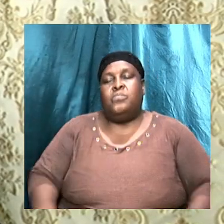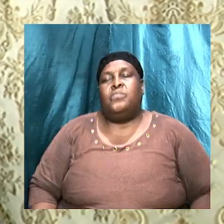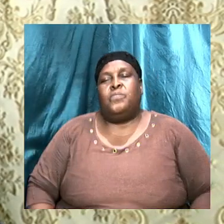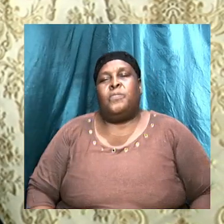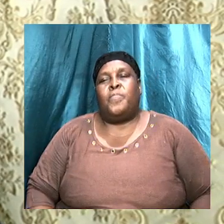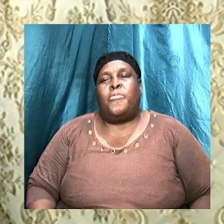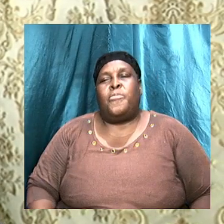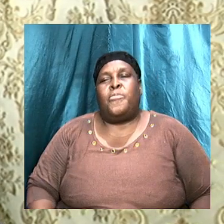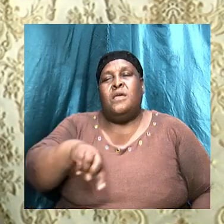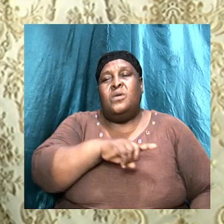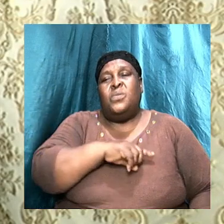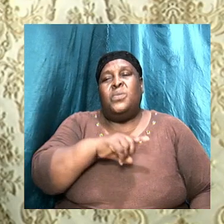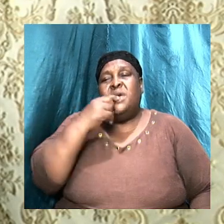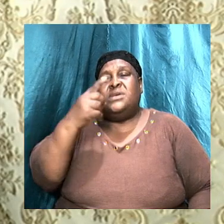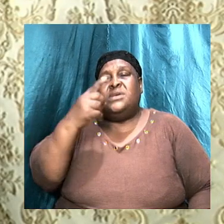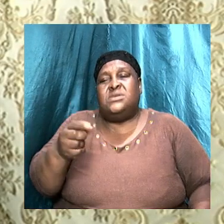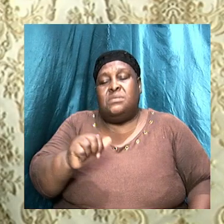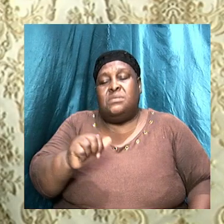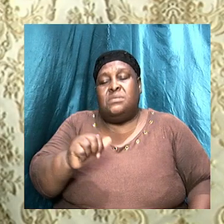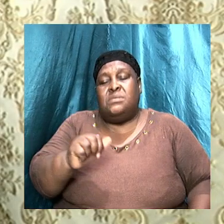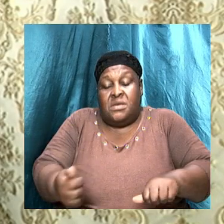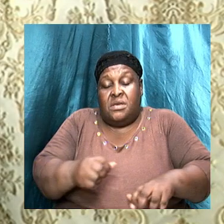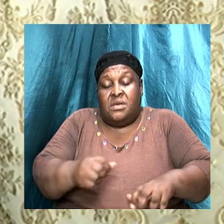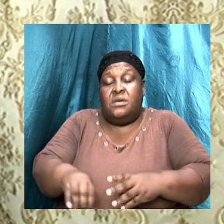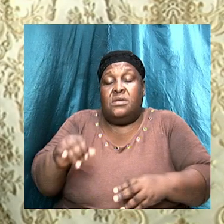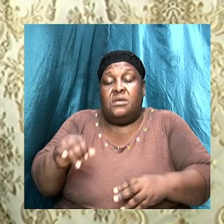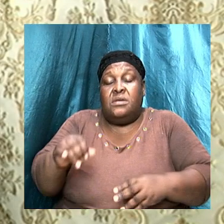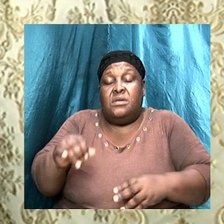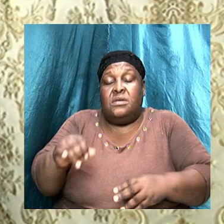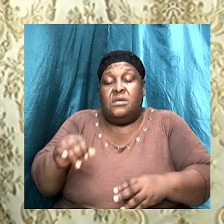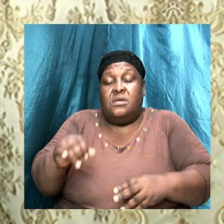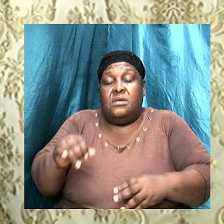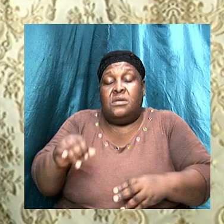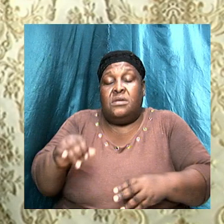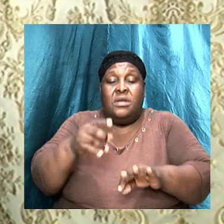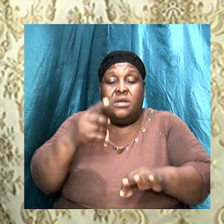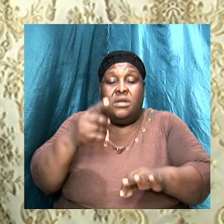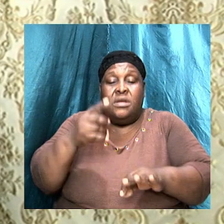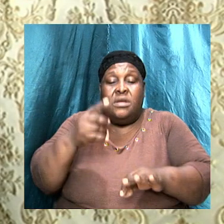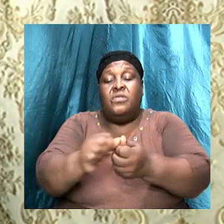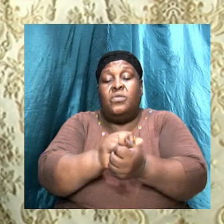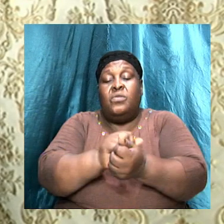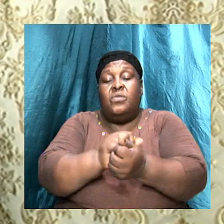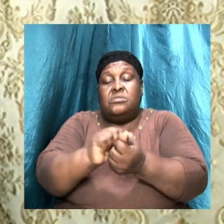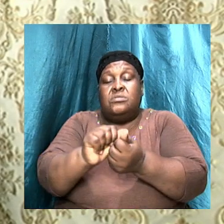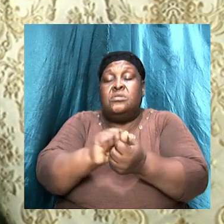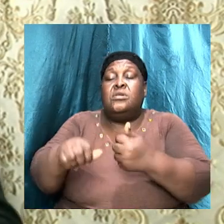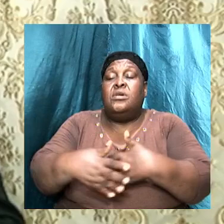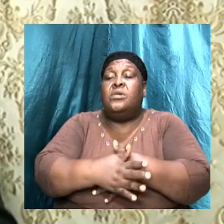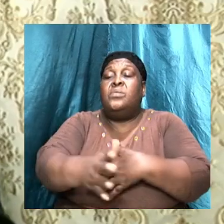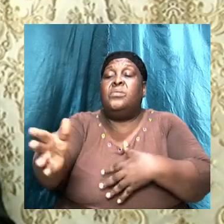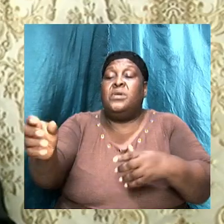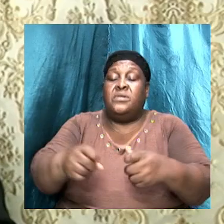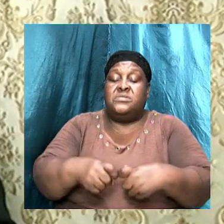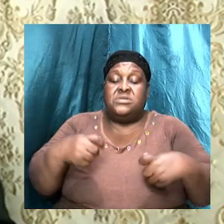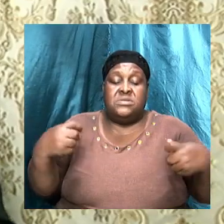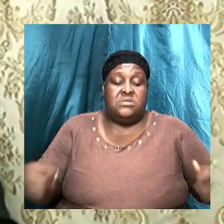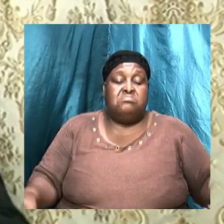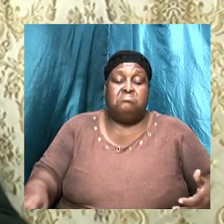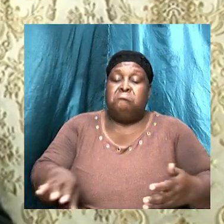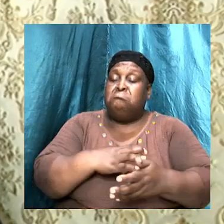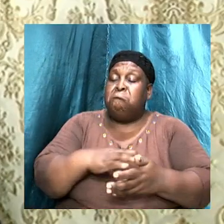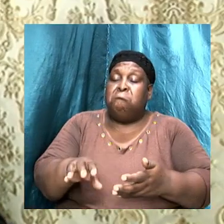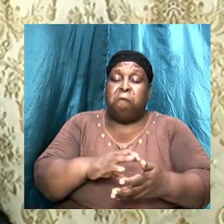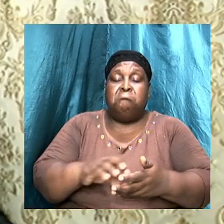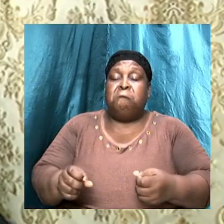We said also baptism is important because it is for the remission of sins. Acts 2 verse 38,